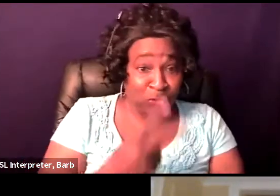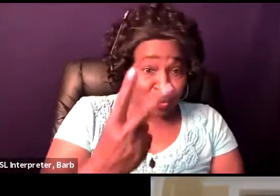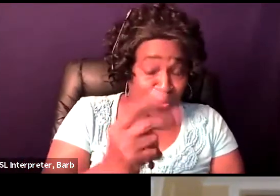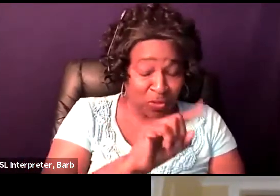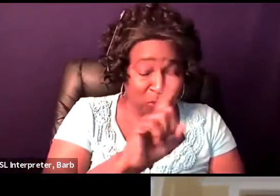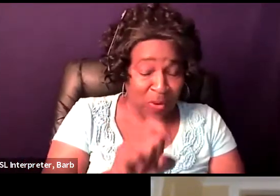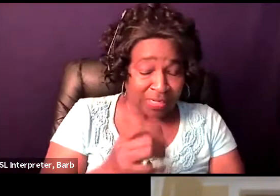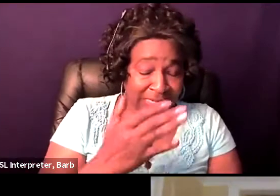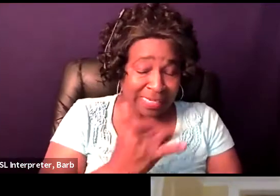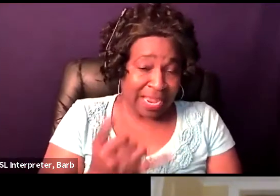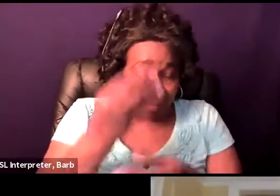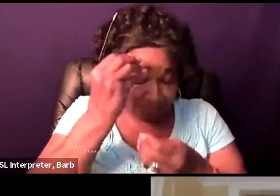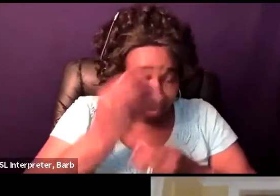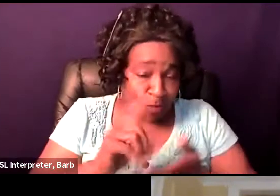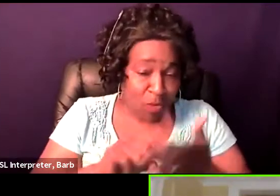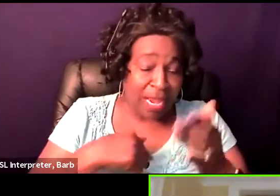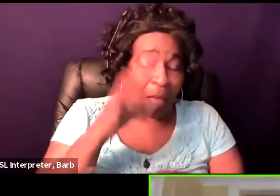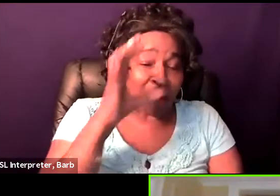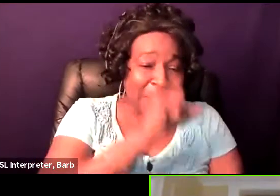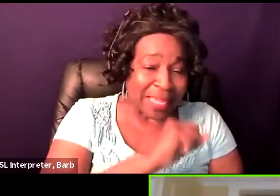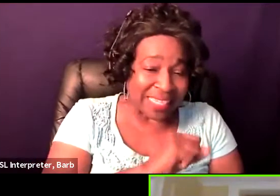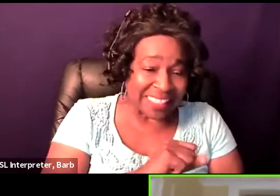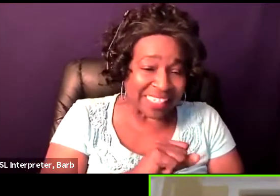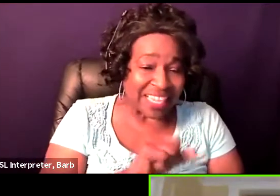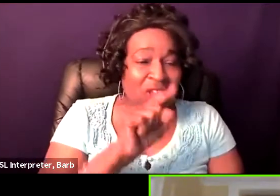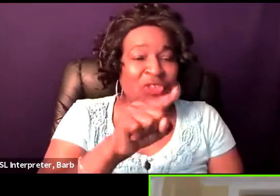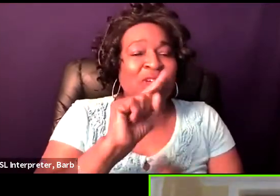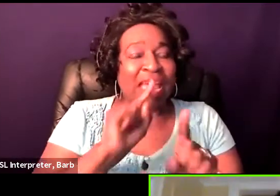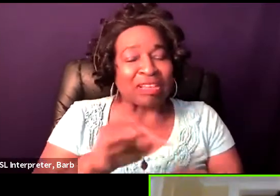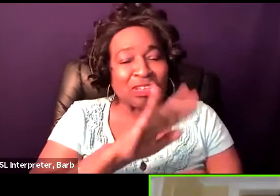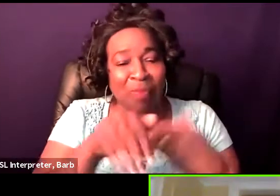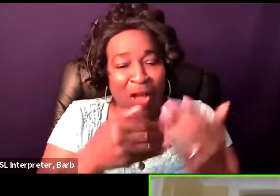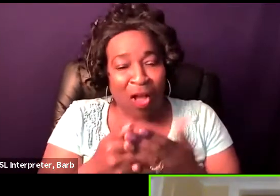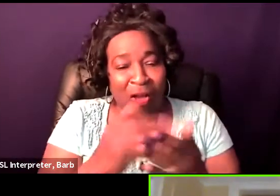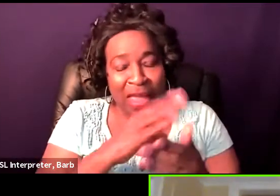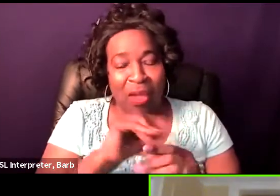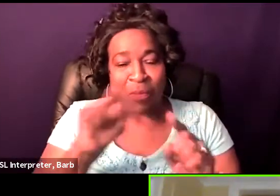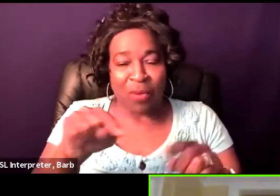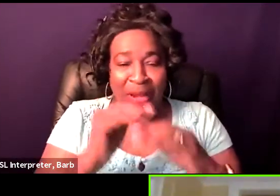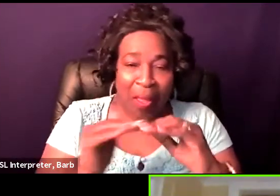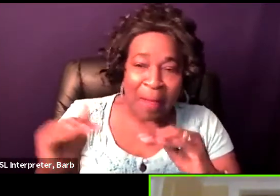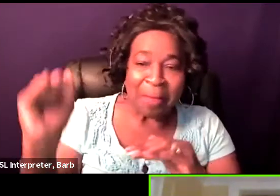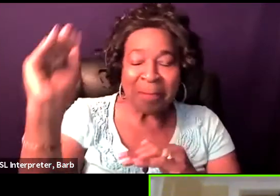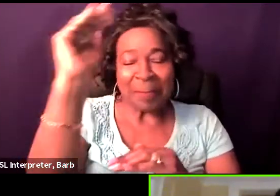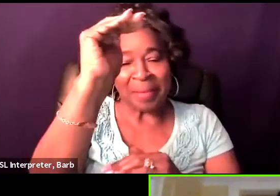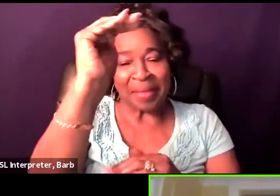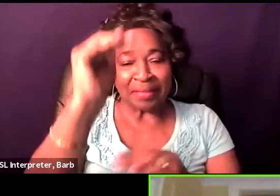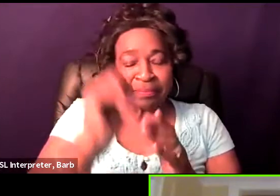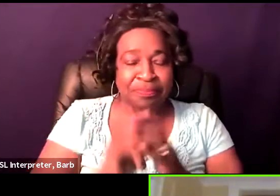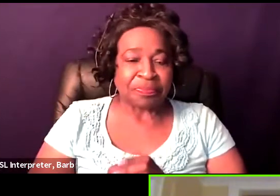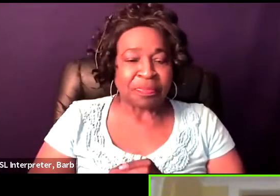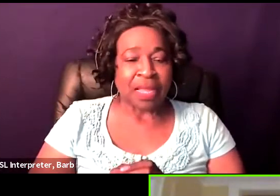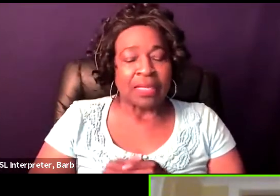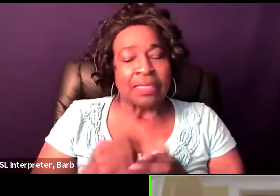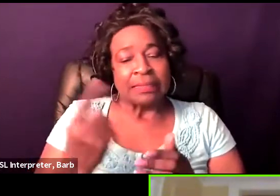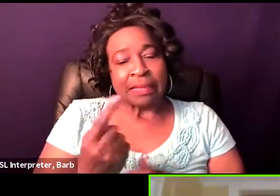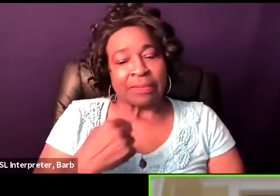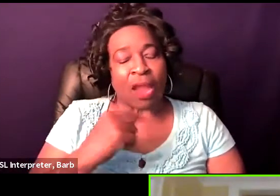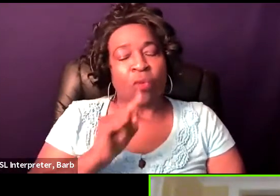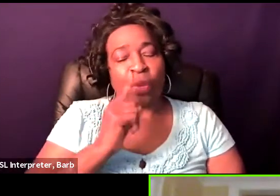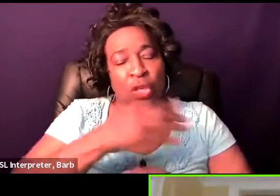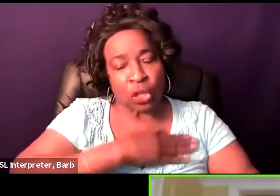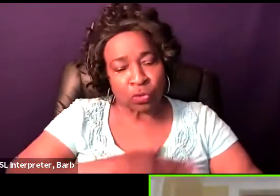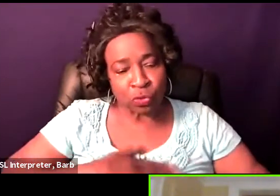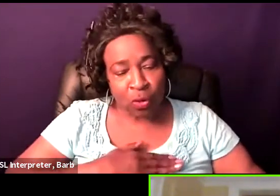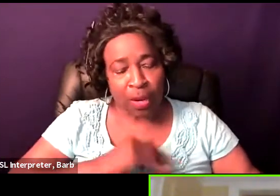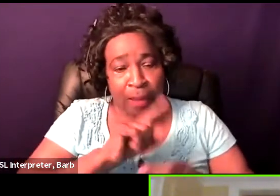me what I missed. You answered them all and went above and beyond. Something I really enjoy about your work is that I